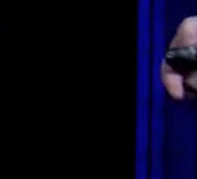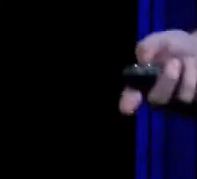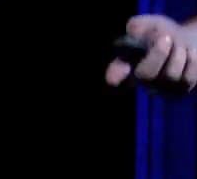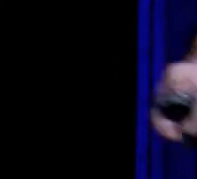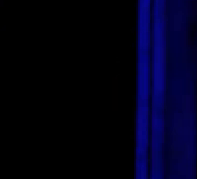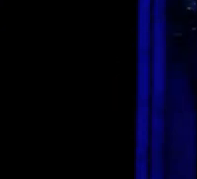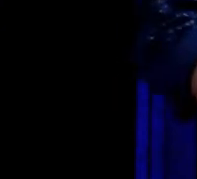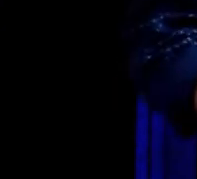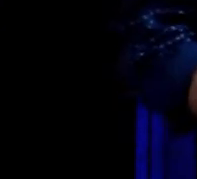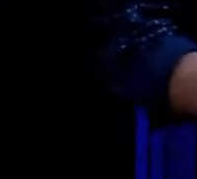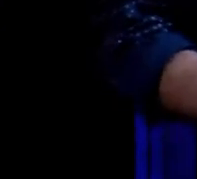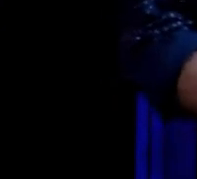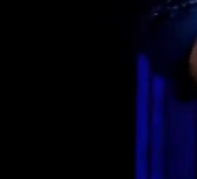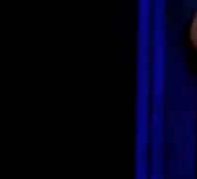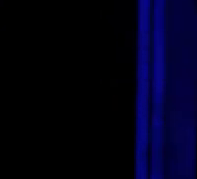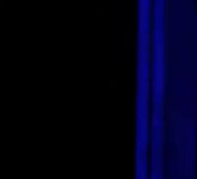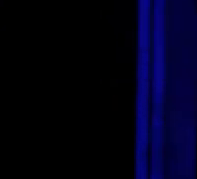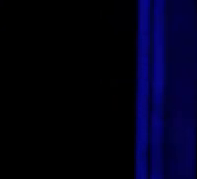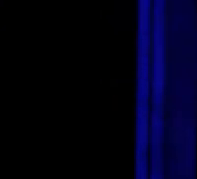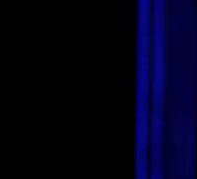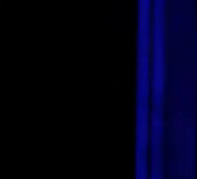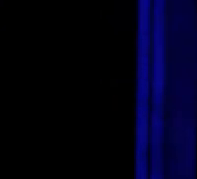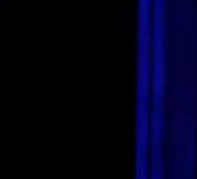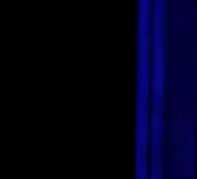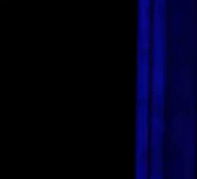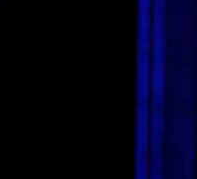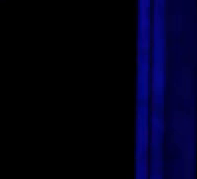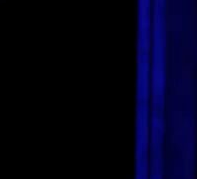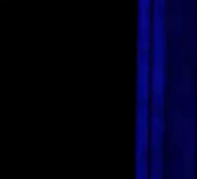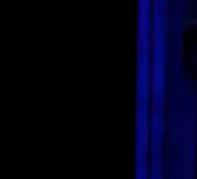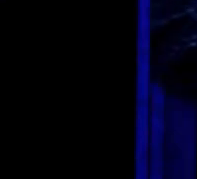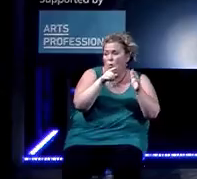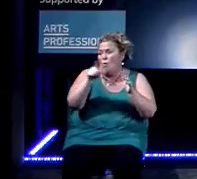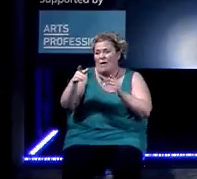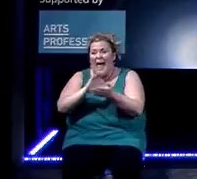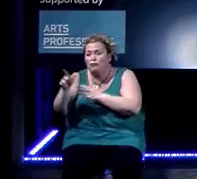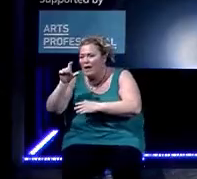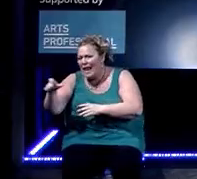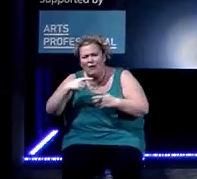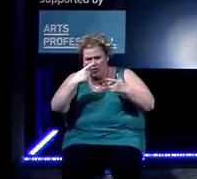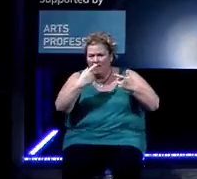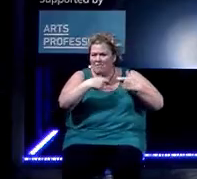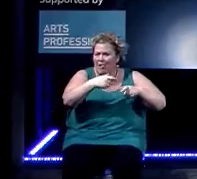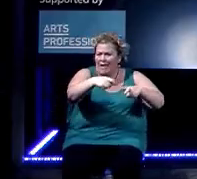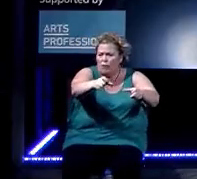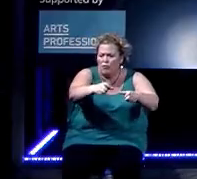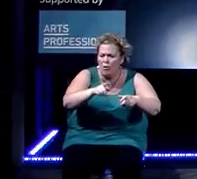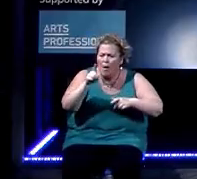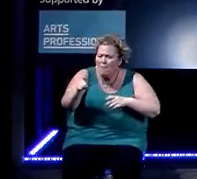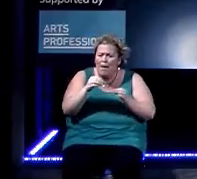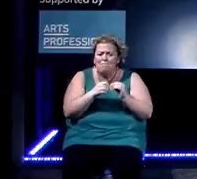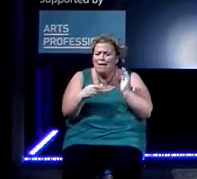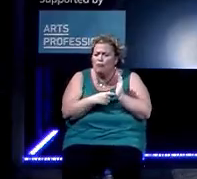BitTorrent, the company, tomorrow, Facebook, the Pirate Bay, and the Large Hadron Collider could all continue to use BitTorrent. But BitTorrent's not for piracy.